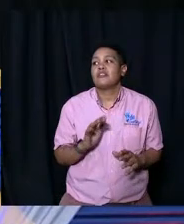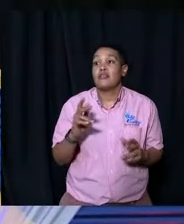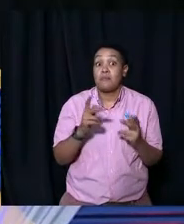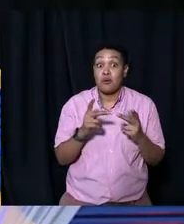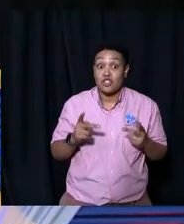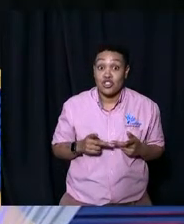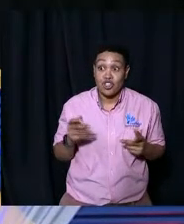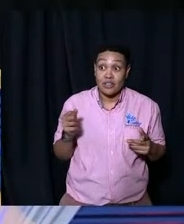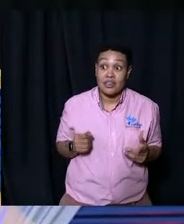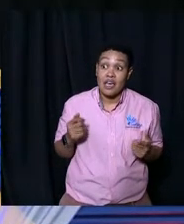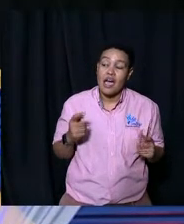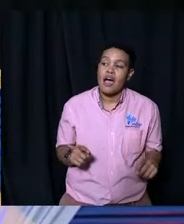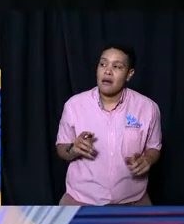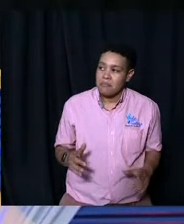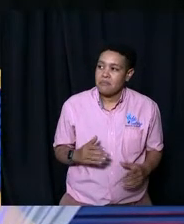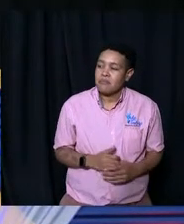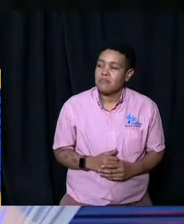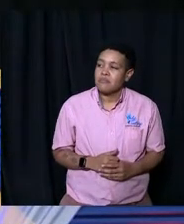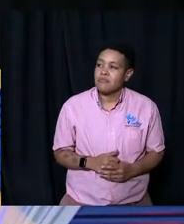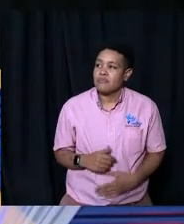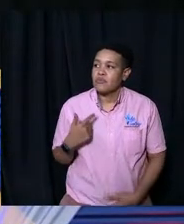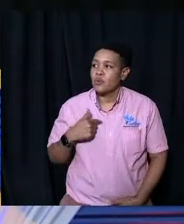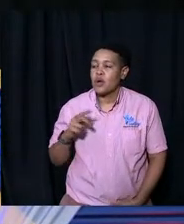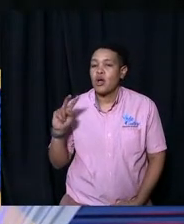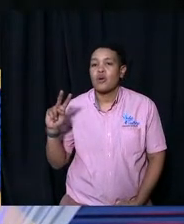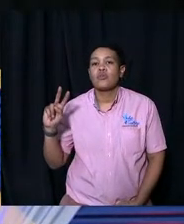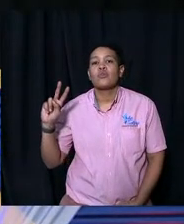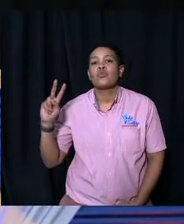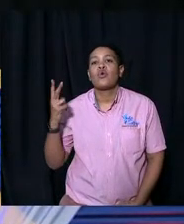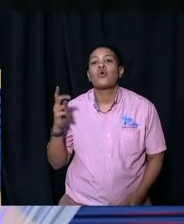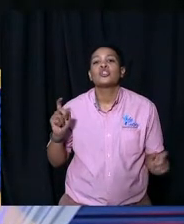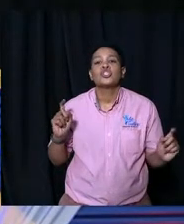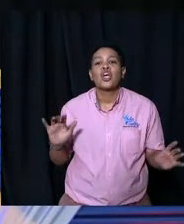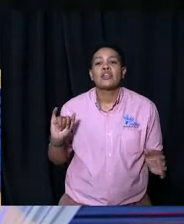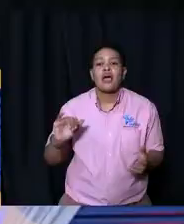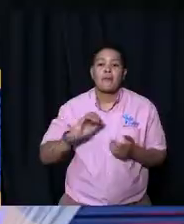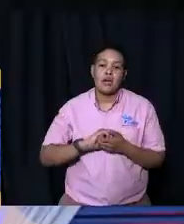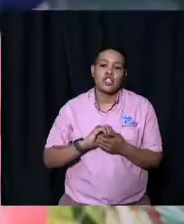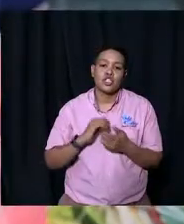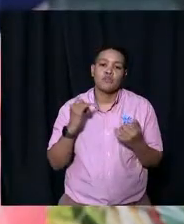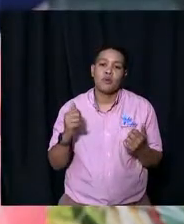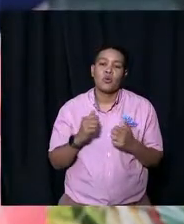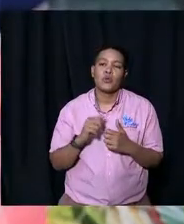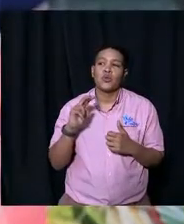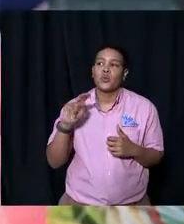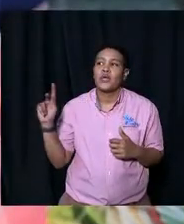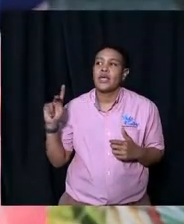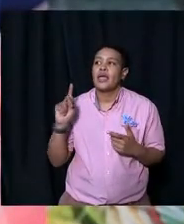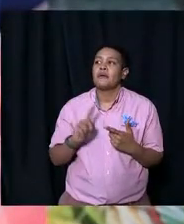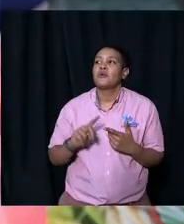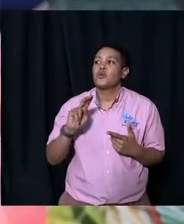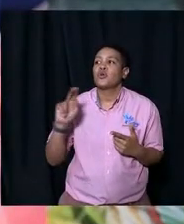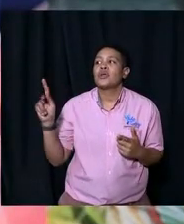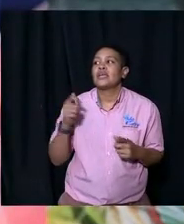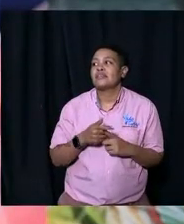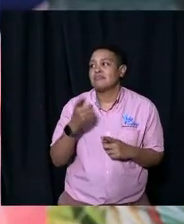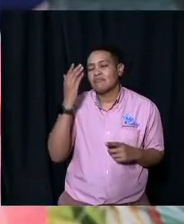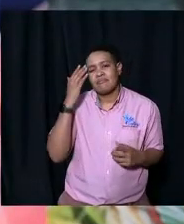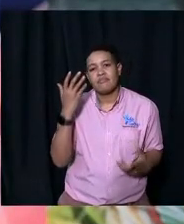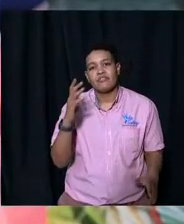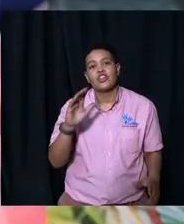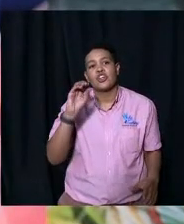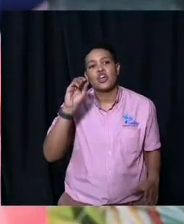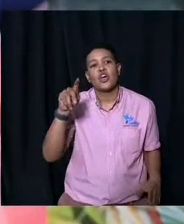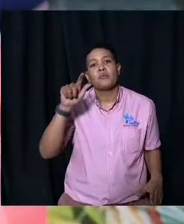post. And so we are co-chairing that partnership now with the UK. And the UK, as you know,